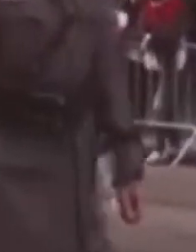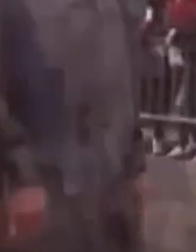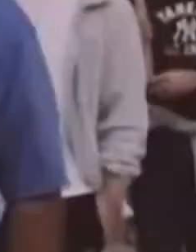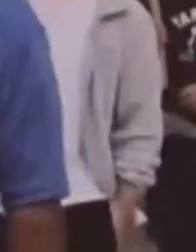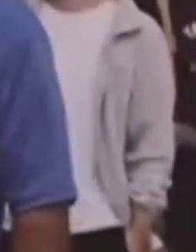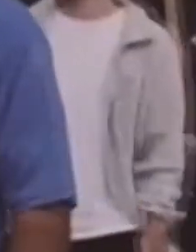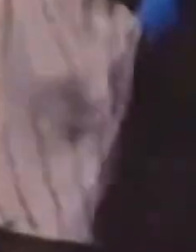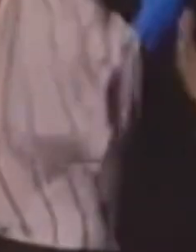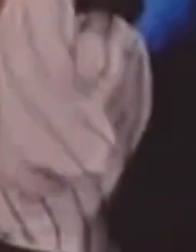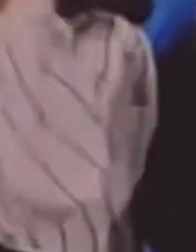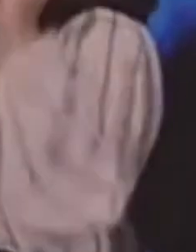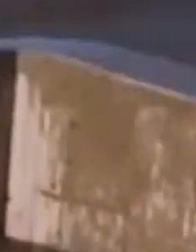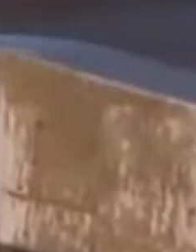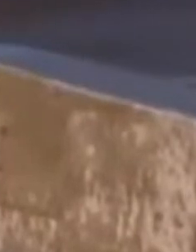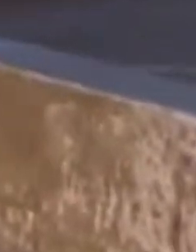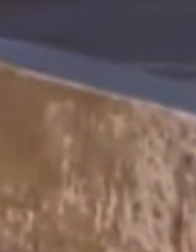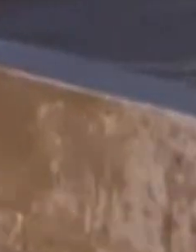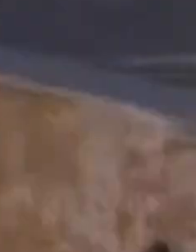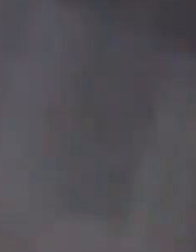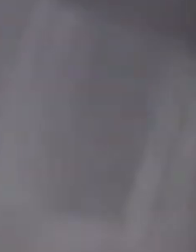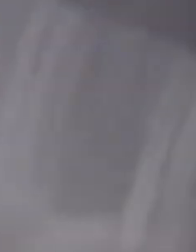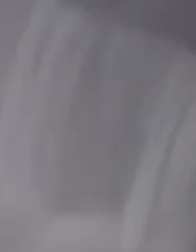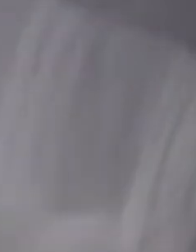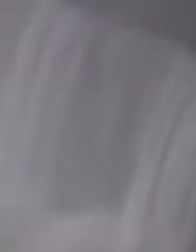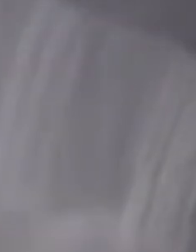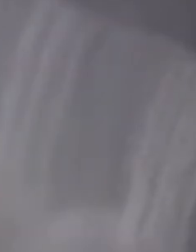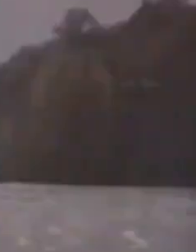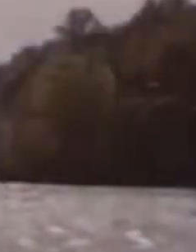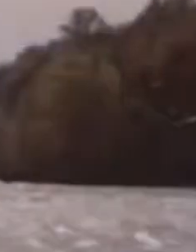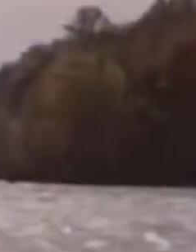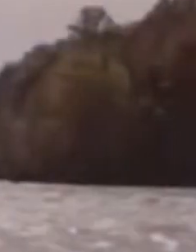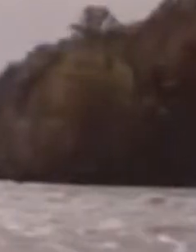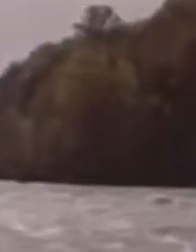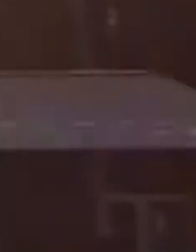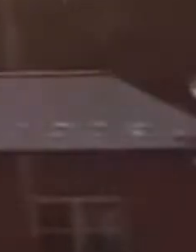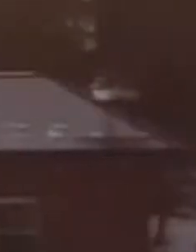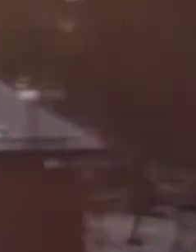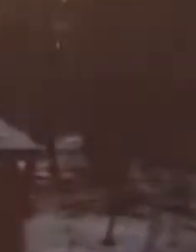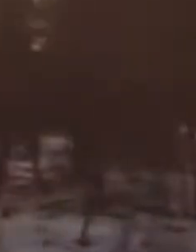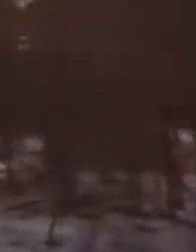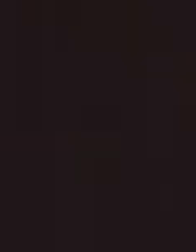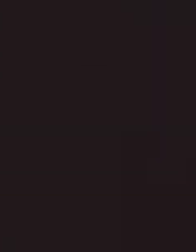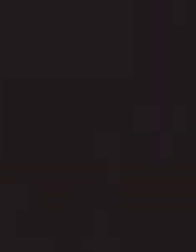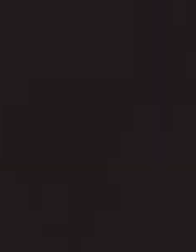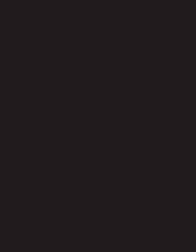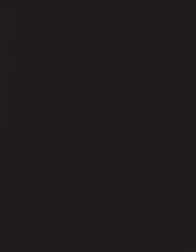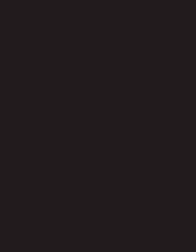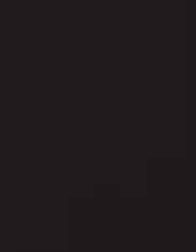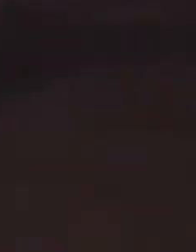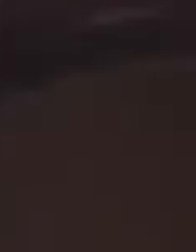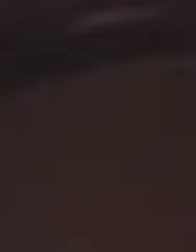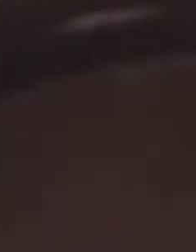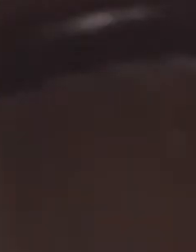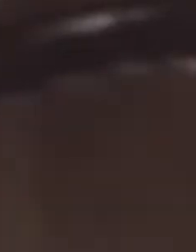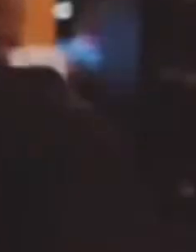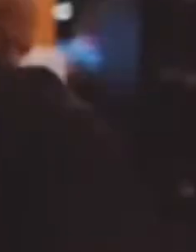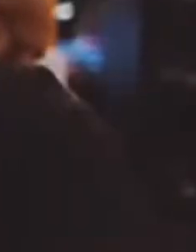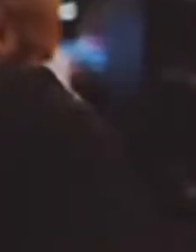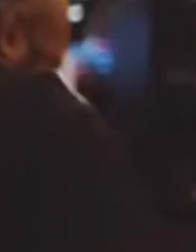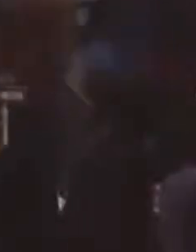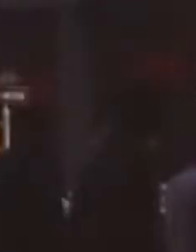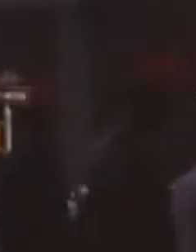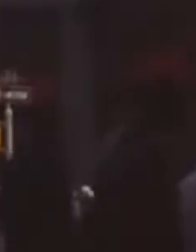and she'll work with anyone to get it done. New York is not just a place. It's also an ideal, one that